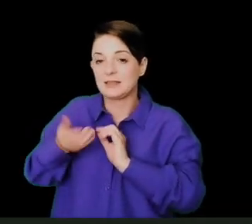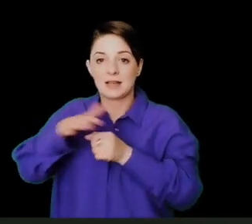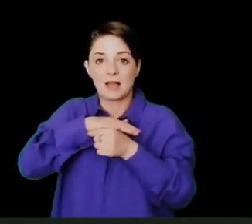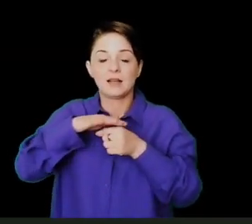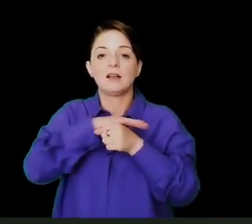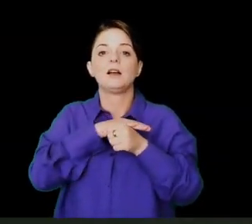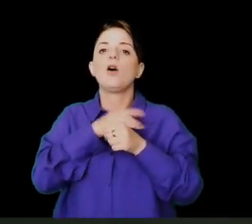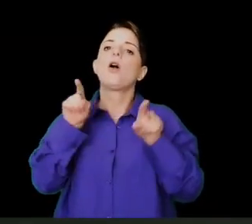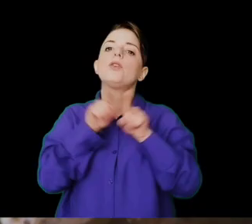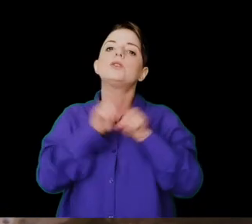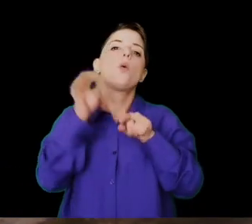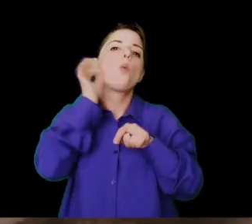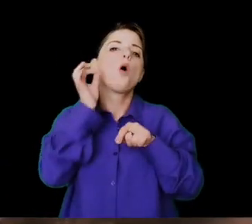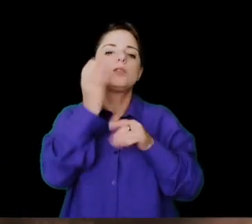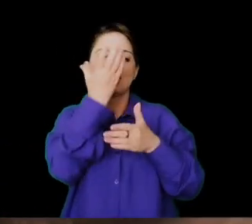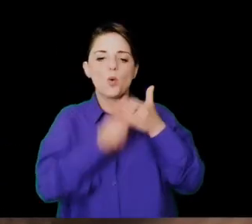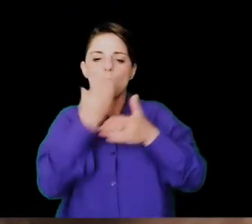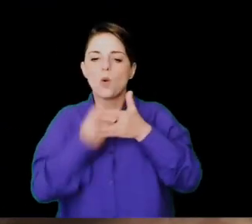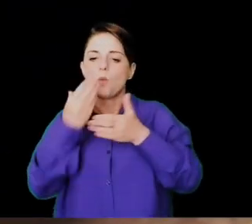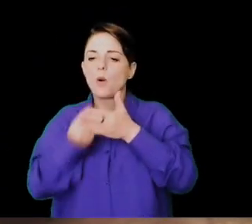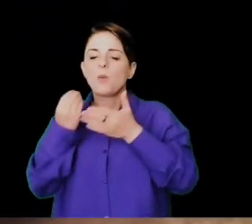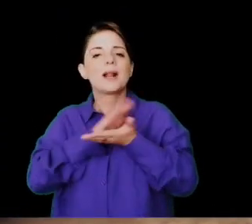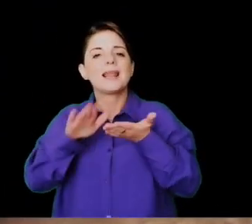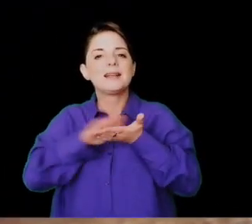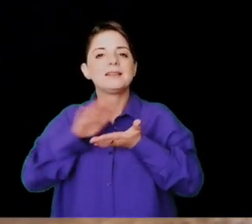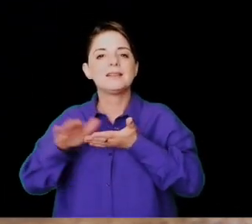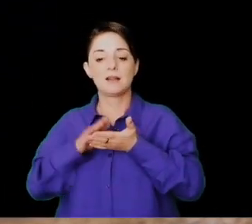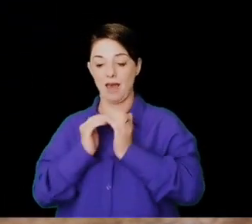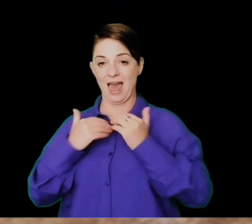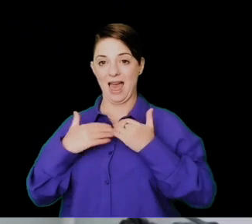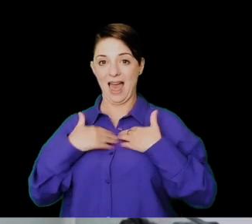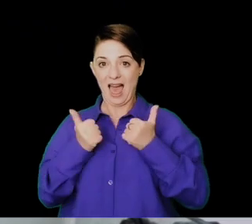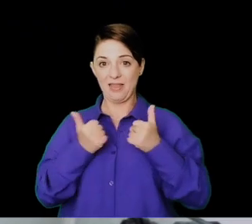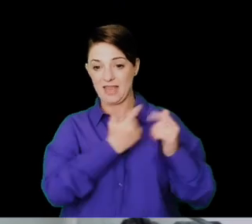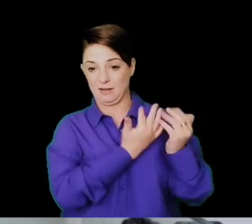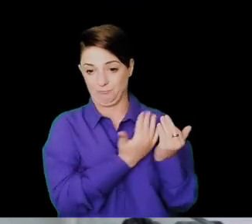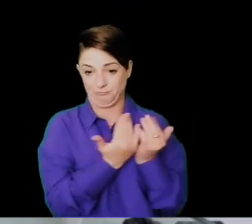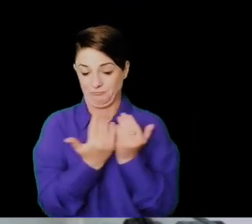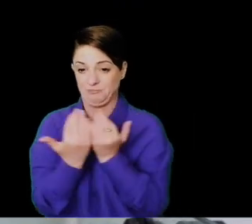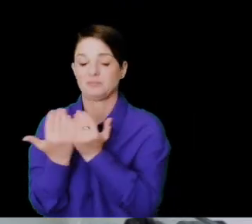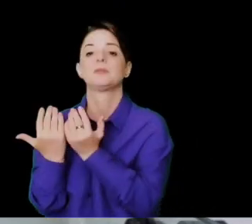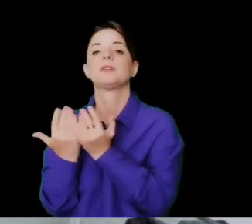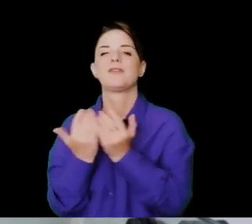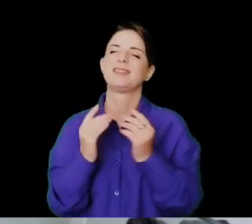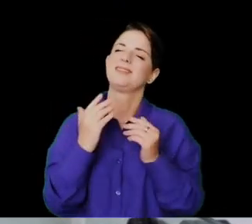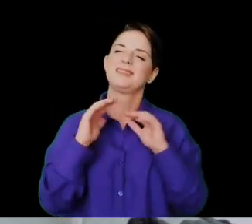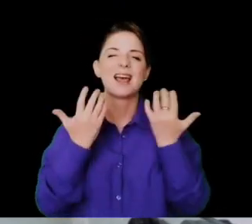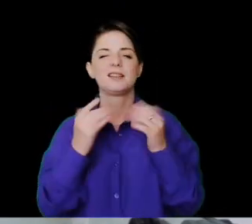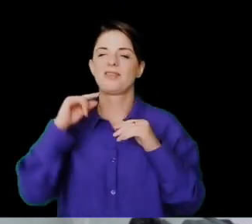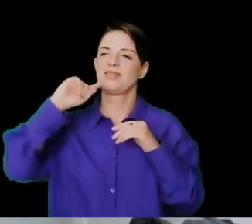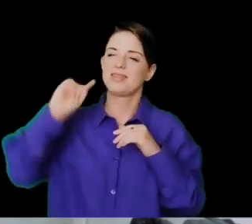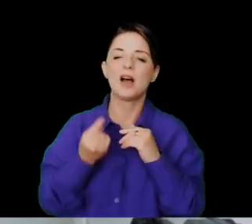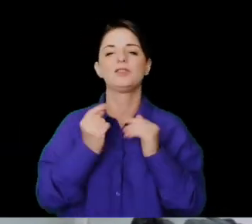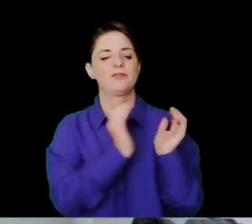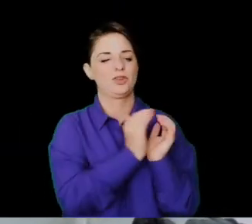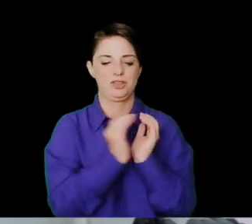Just one oyster filters and cleans up to 200 litres of water every day. A healthy oyster reef could have tens of thousands of